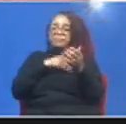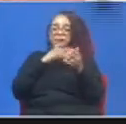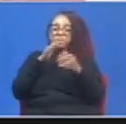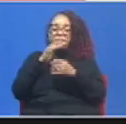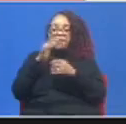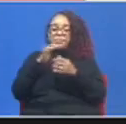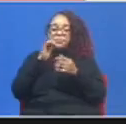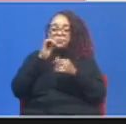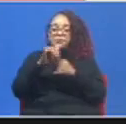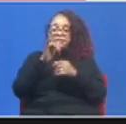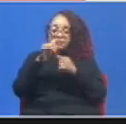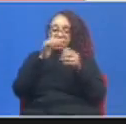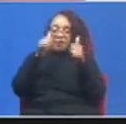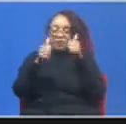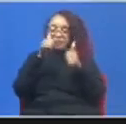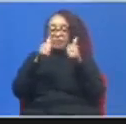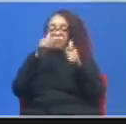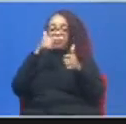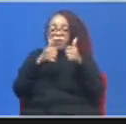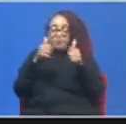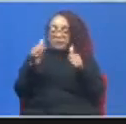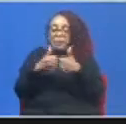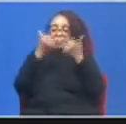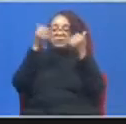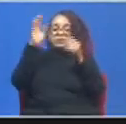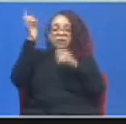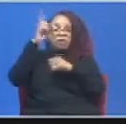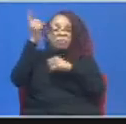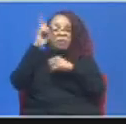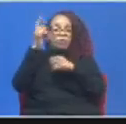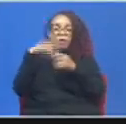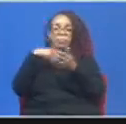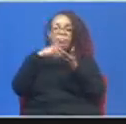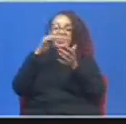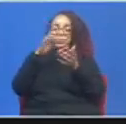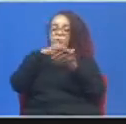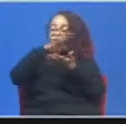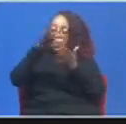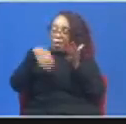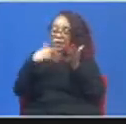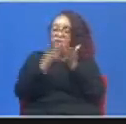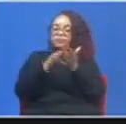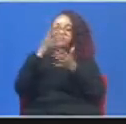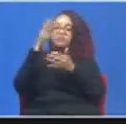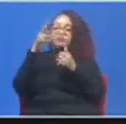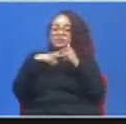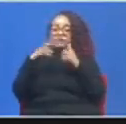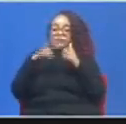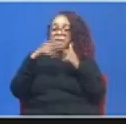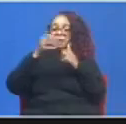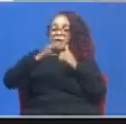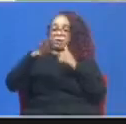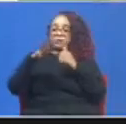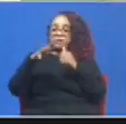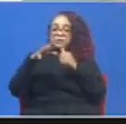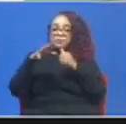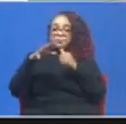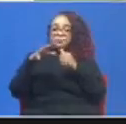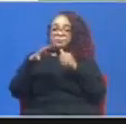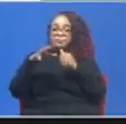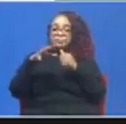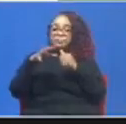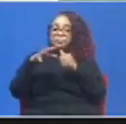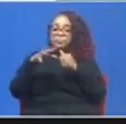the initiative, which kicked off in Nairobi, will take part in all 47 counties, producing three winners per county who